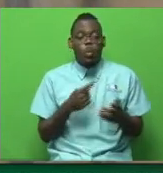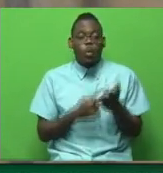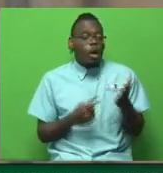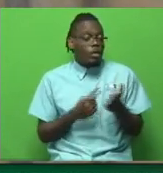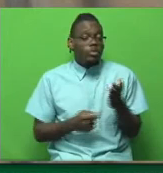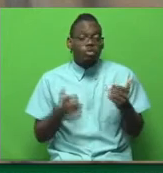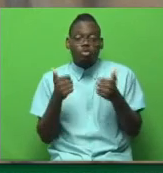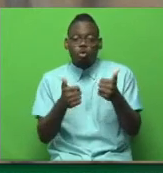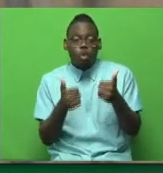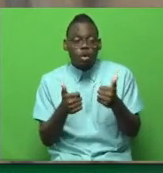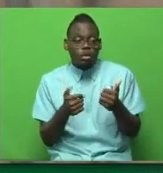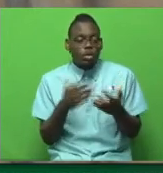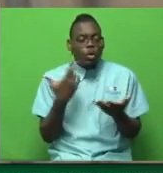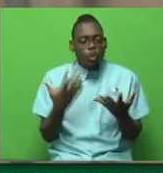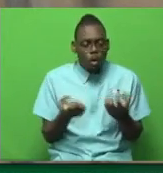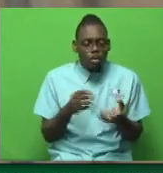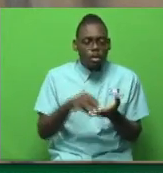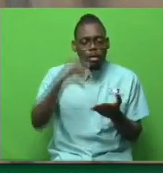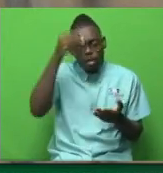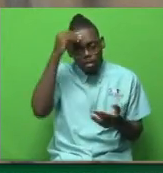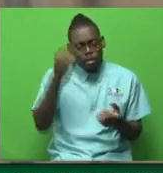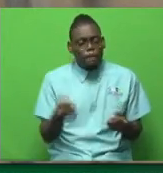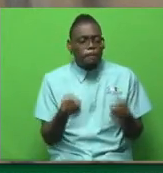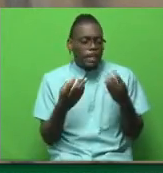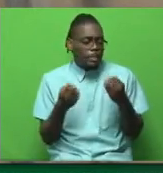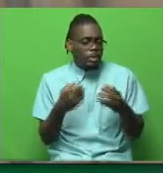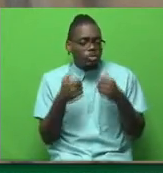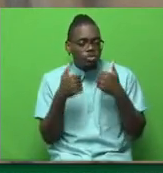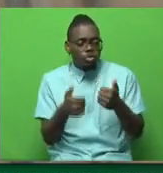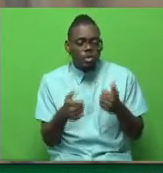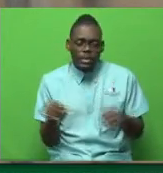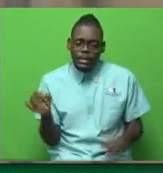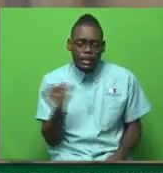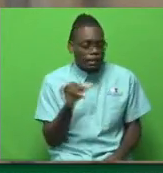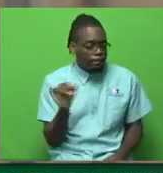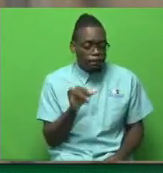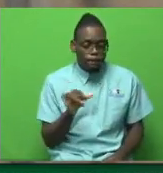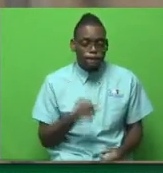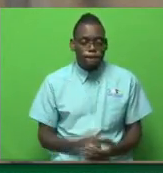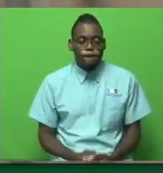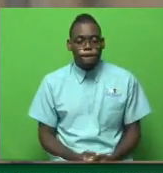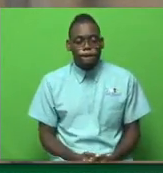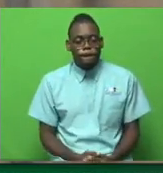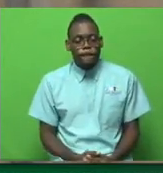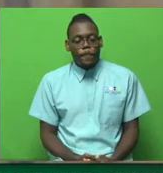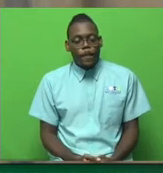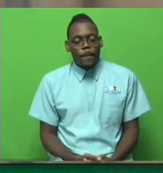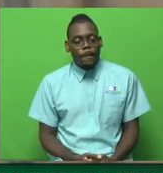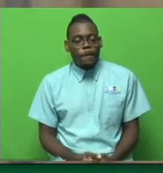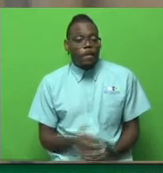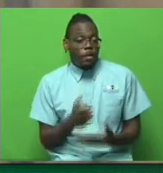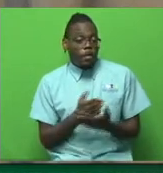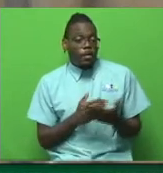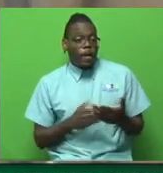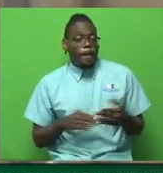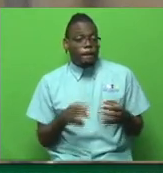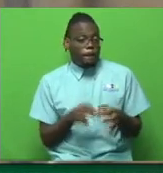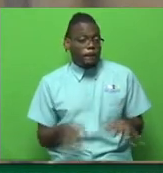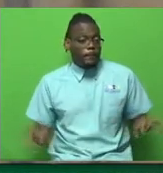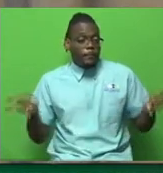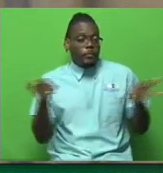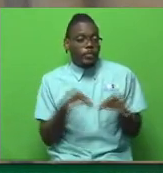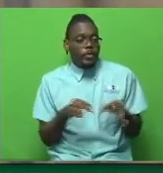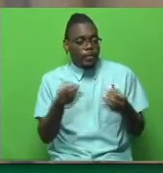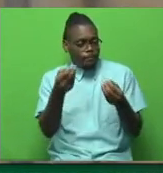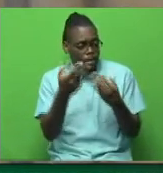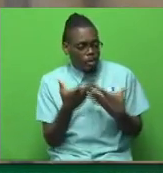many in our education system some important information on the age of schools approximately 30